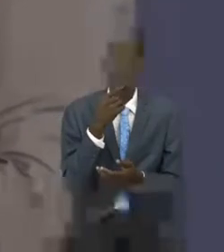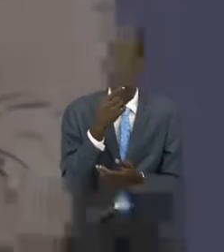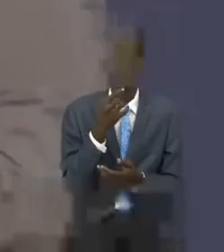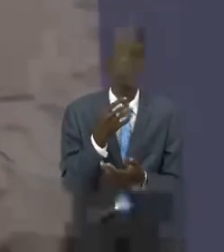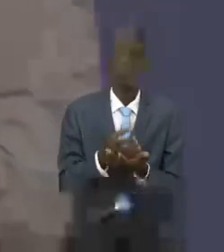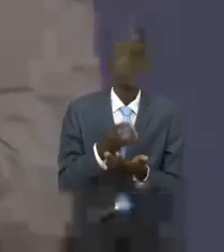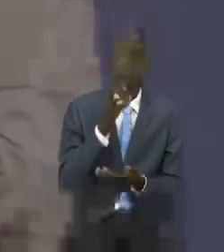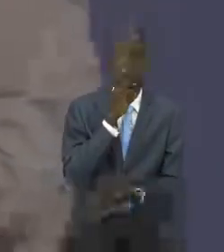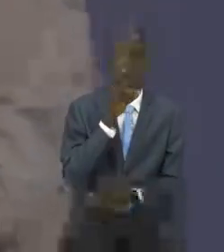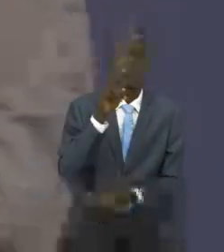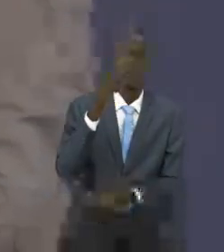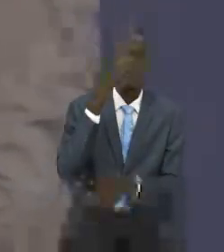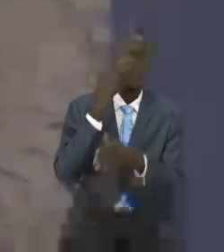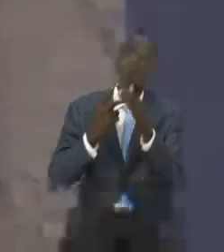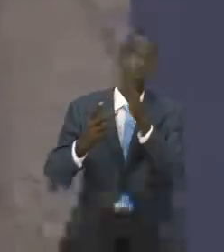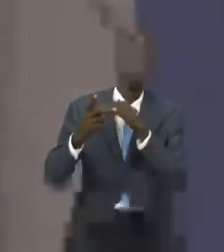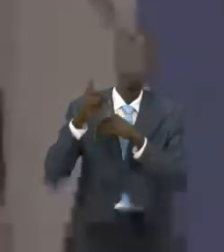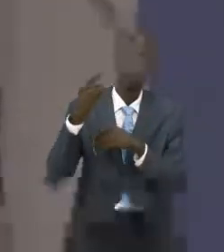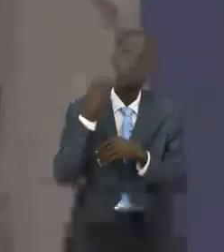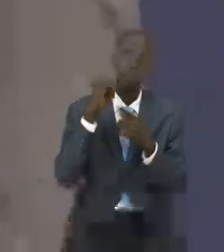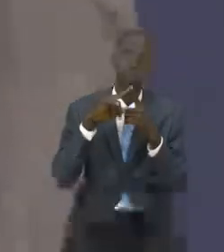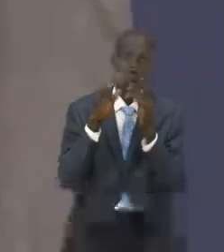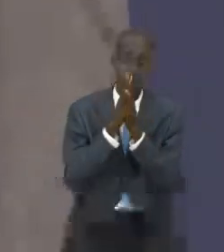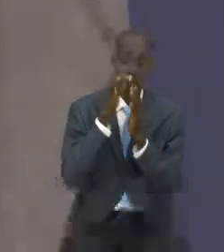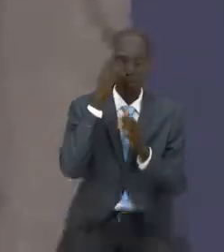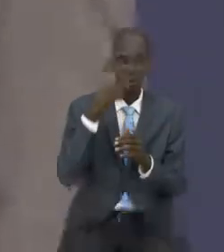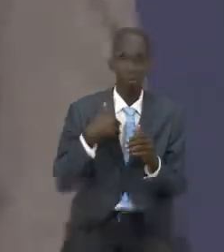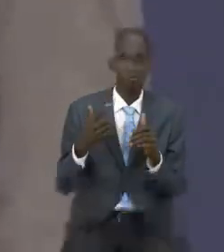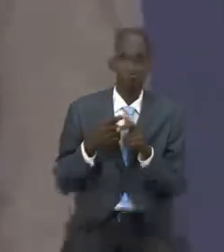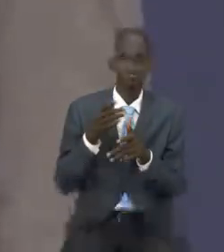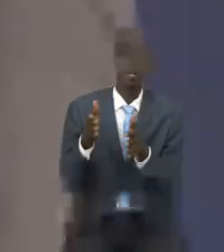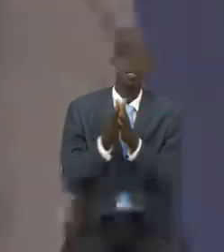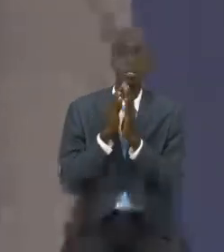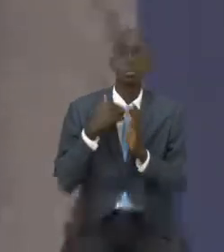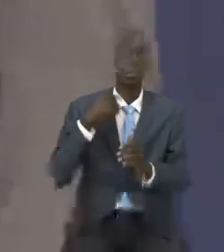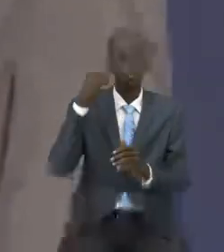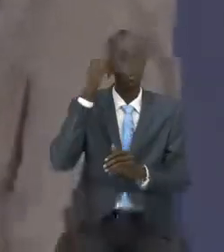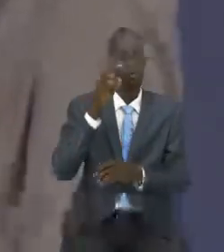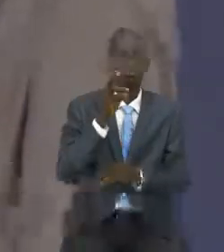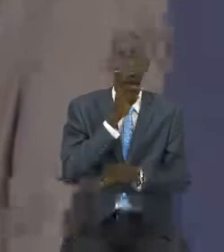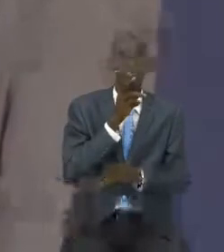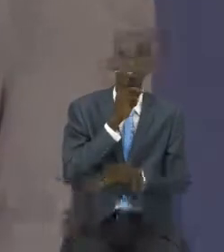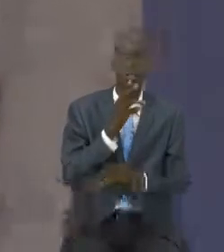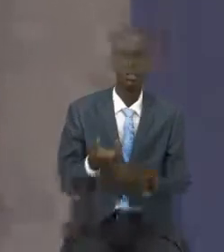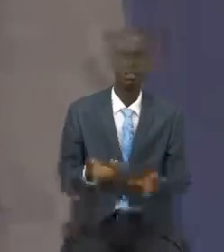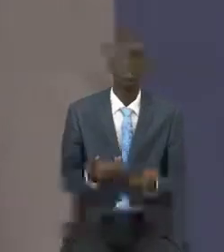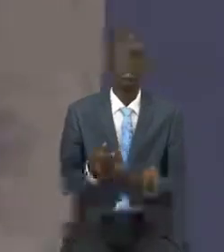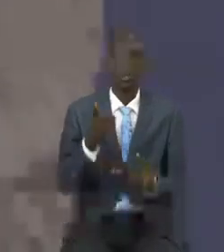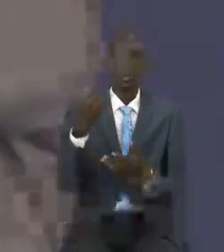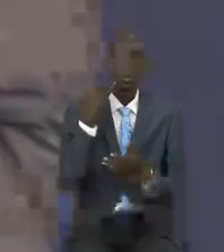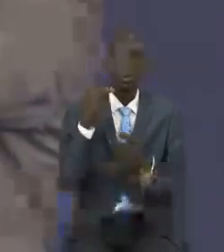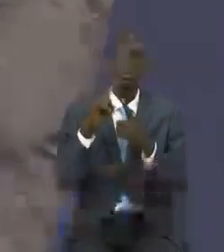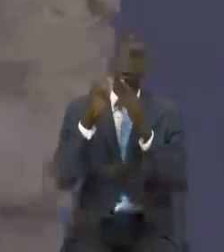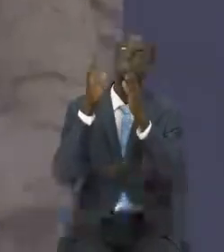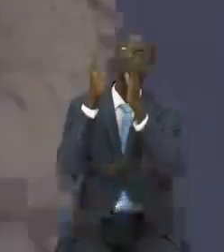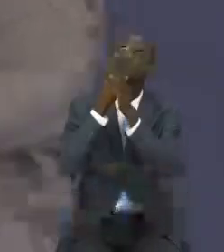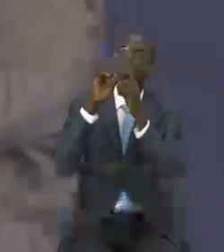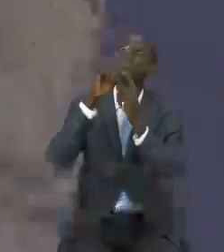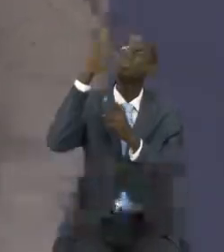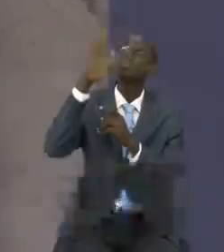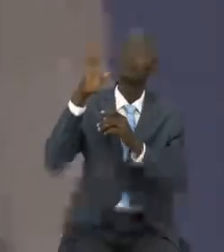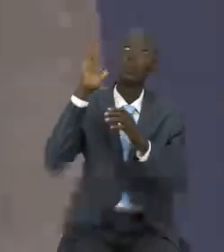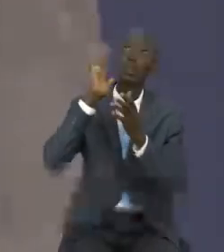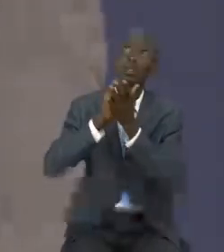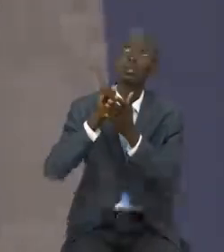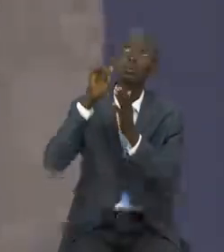you prophet, instead of praying for me first, water to drink. You prophet, instead of talking to heaven, and then there'll be rain, there'll